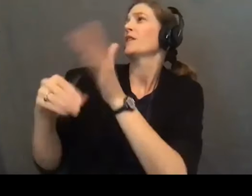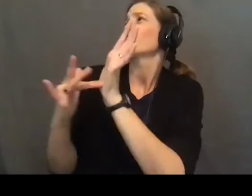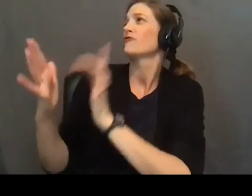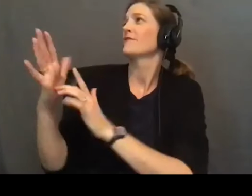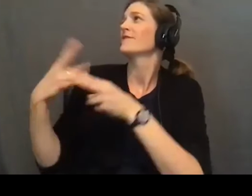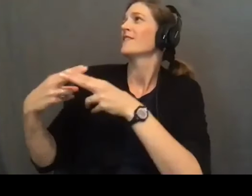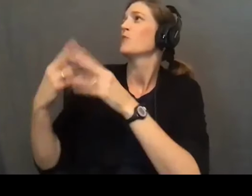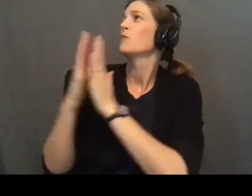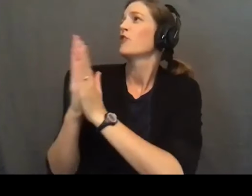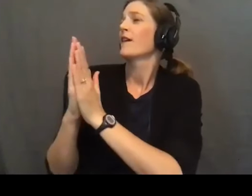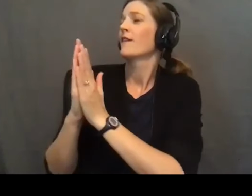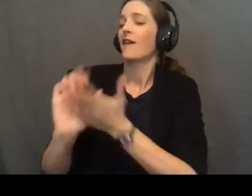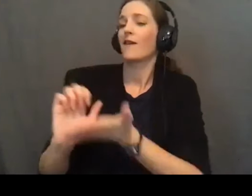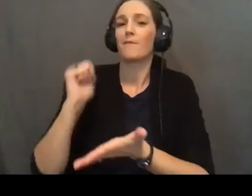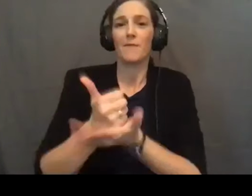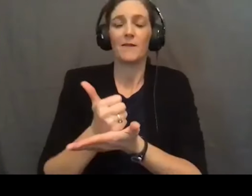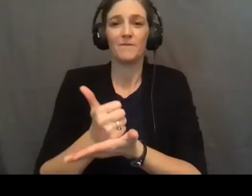We pray Amen